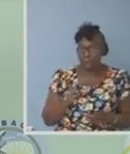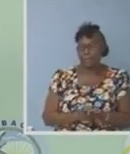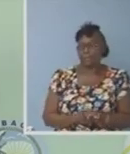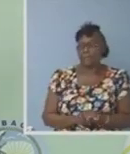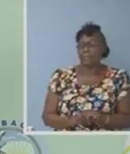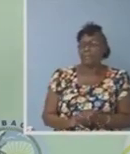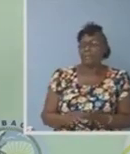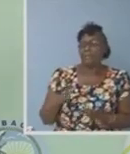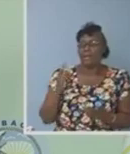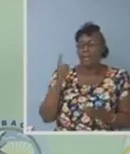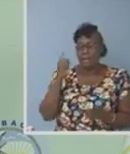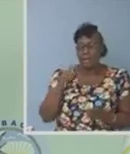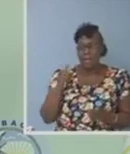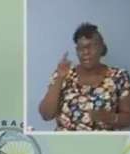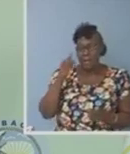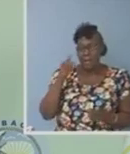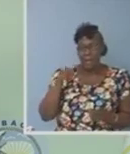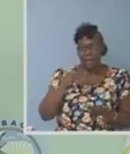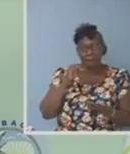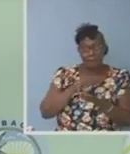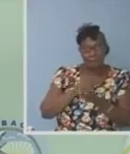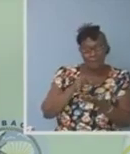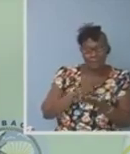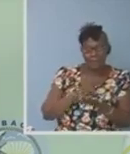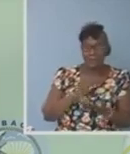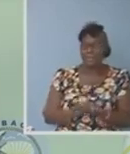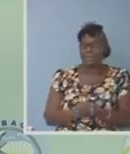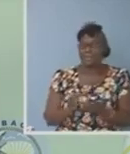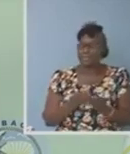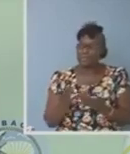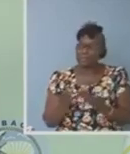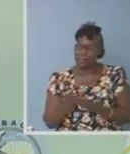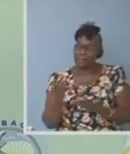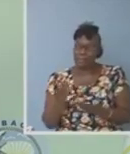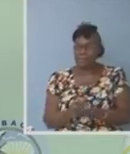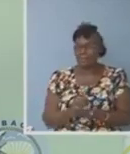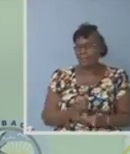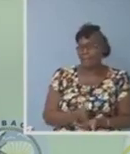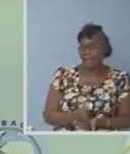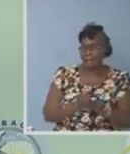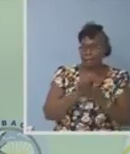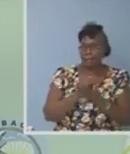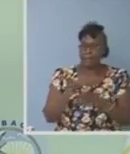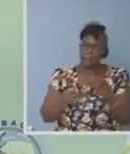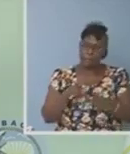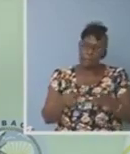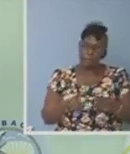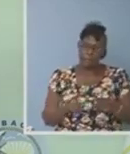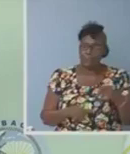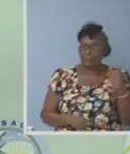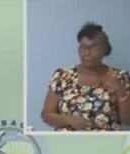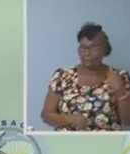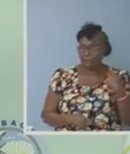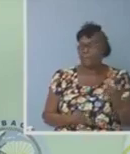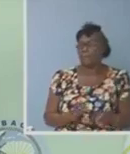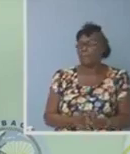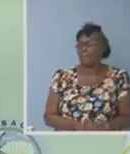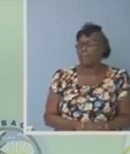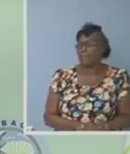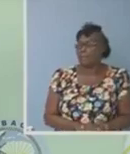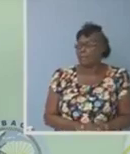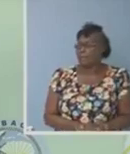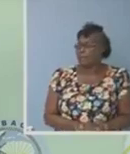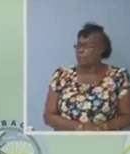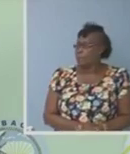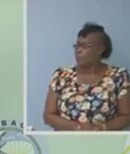in assets. And we want to ensure that the credit union sector remains resilient coming out of the COVID-19